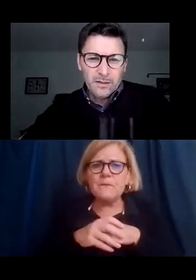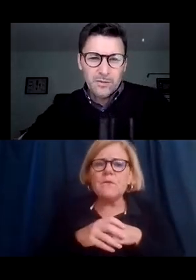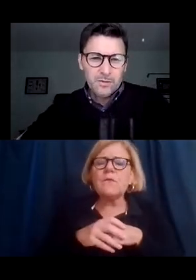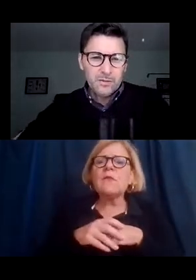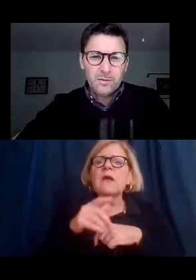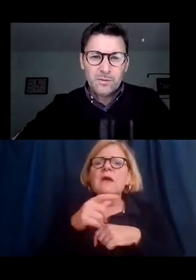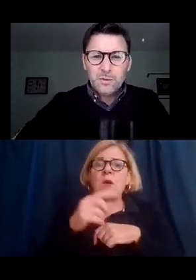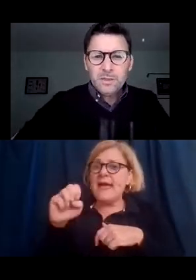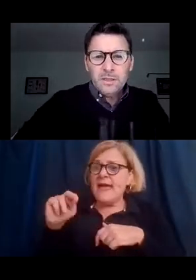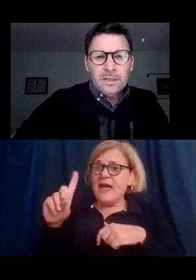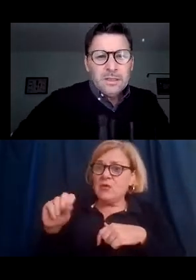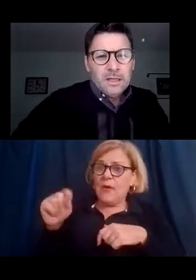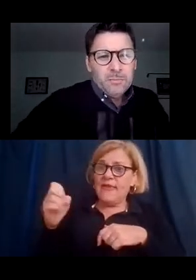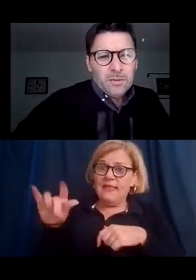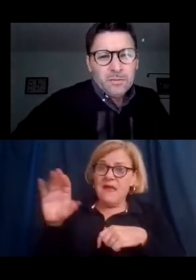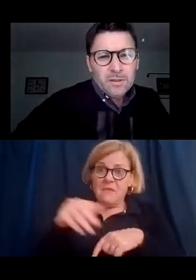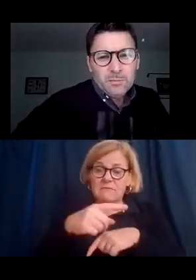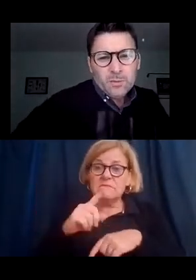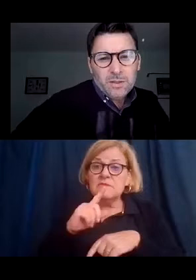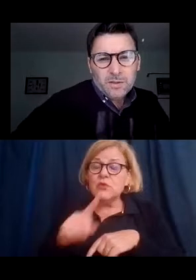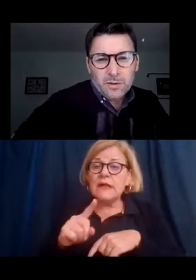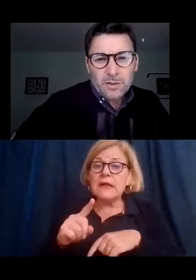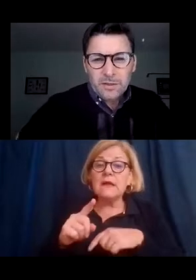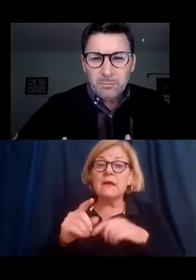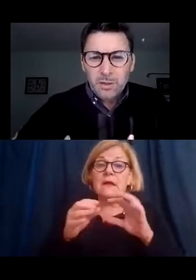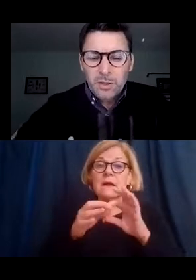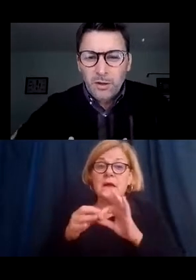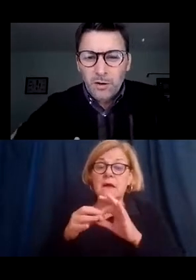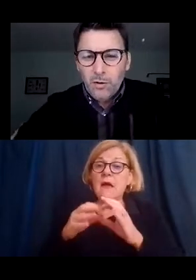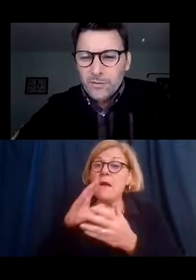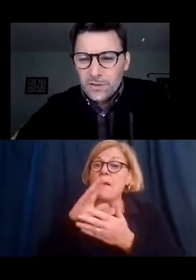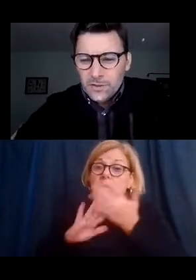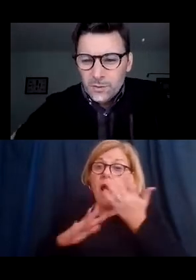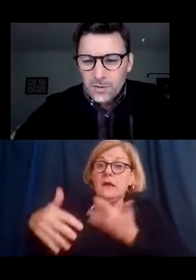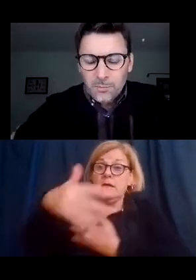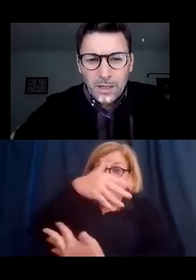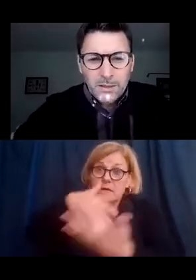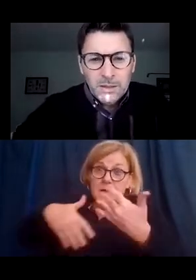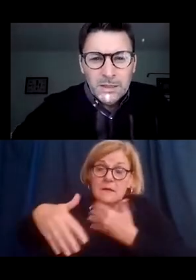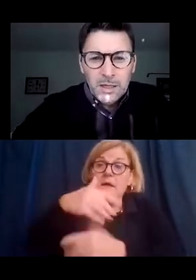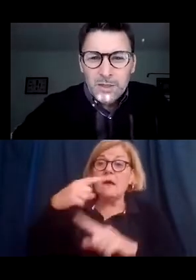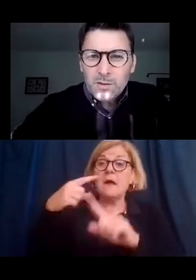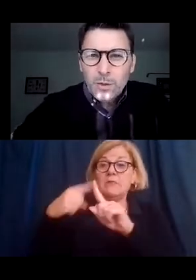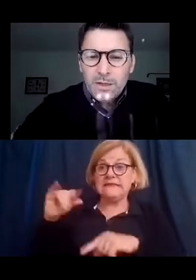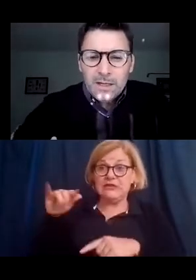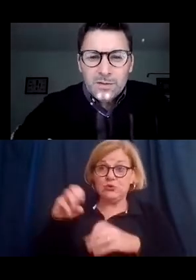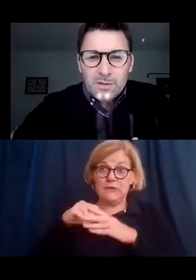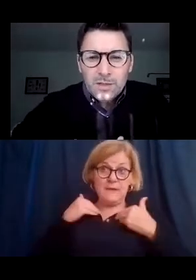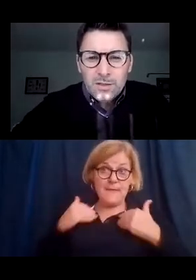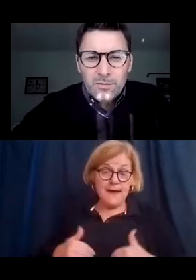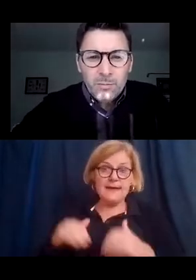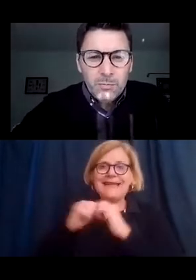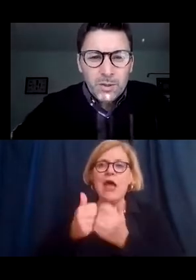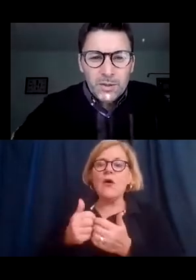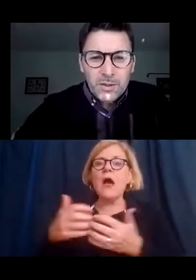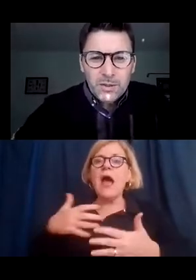So the endothelium is really the link between circulating blood and all of the tissues in our body. It is the way oxygen